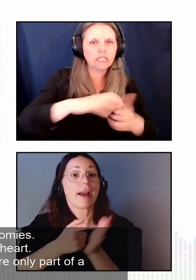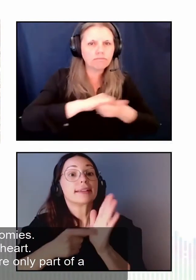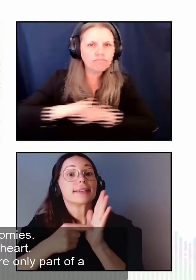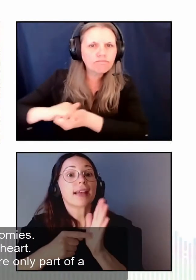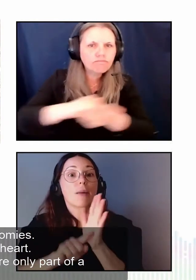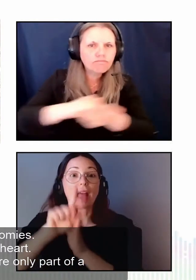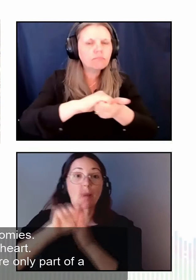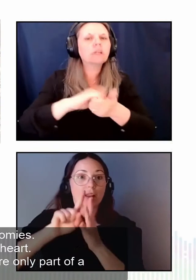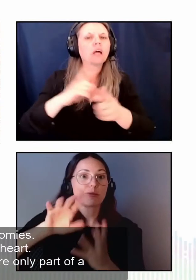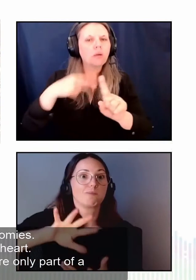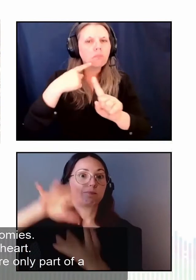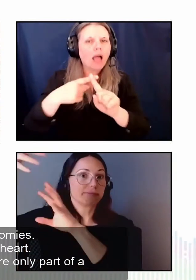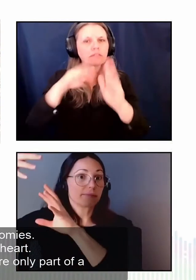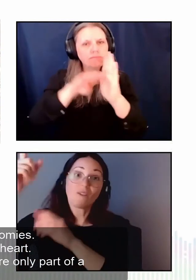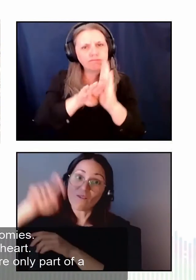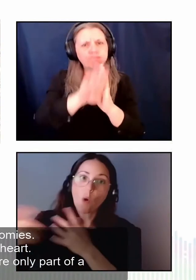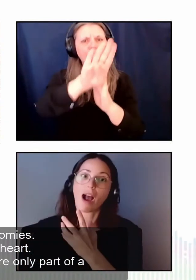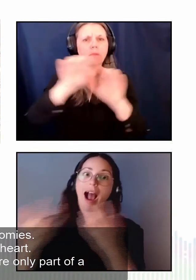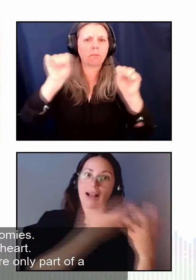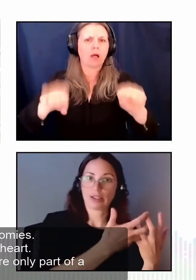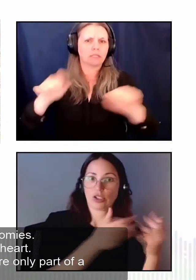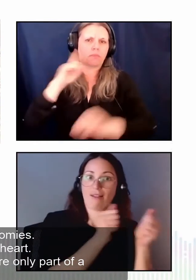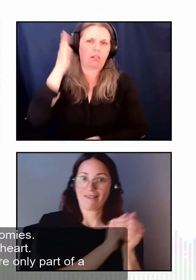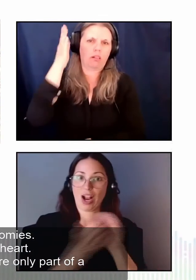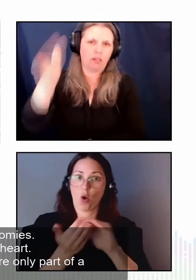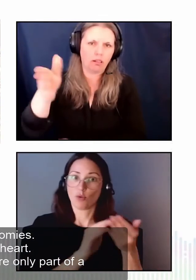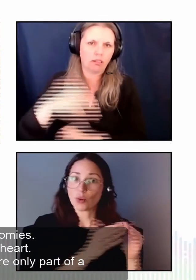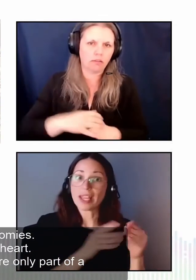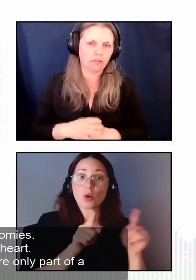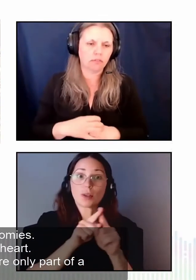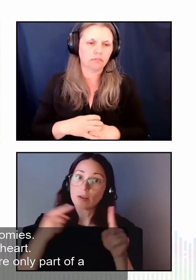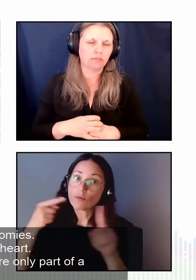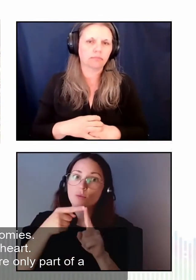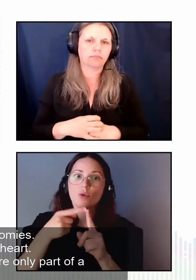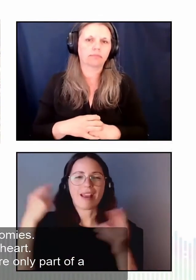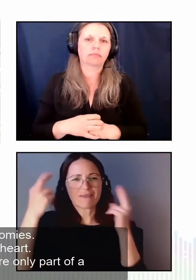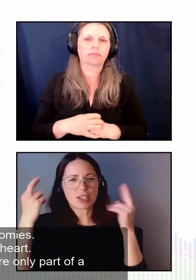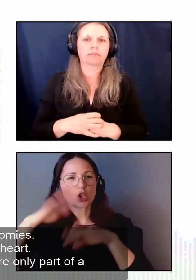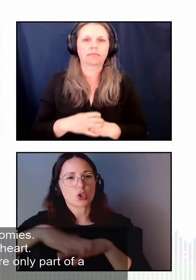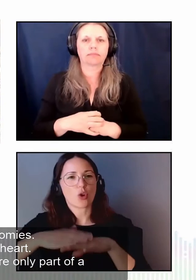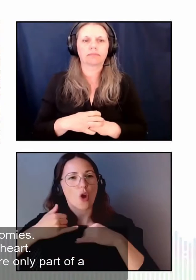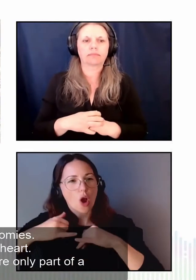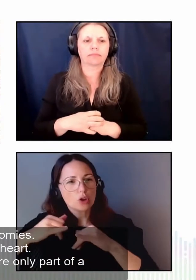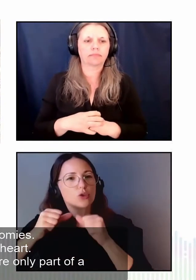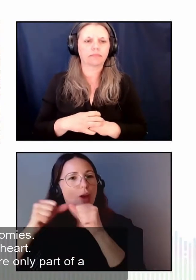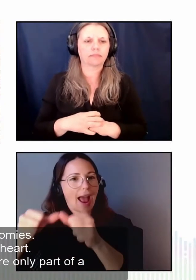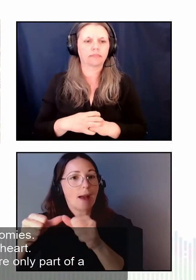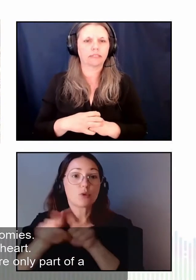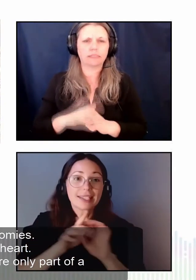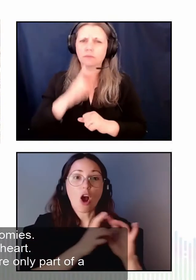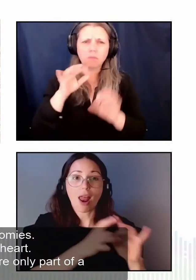sustainable economies. And relationships with and sustainable